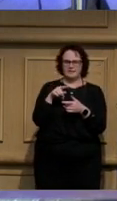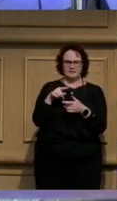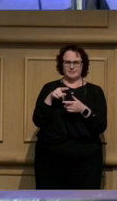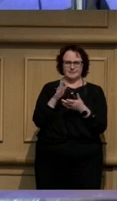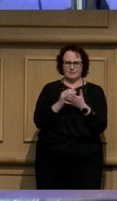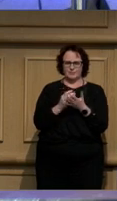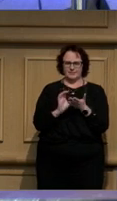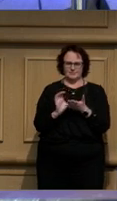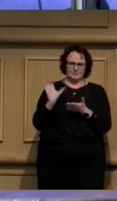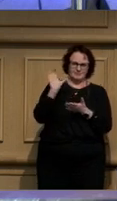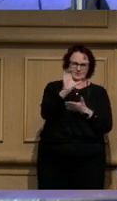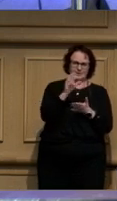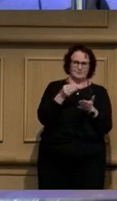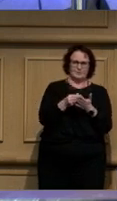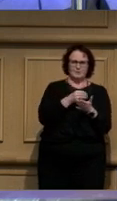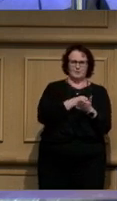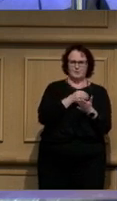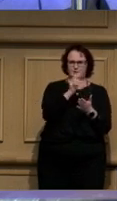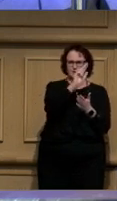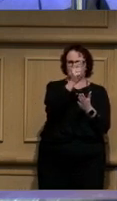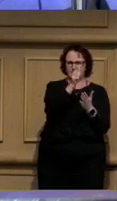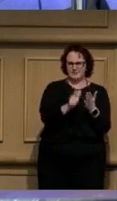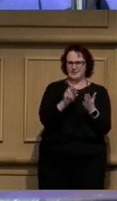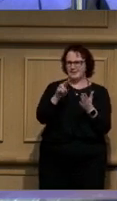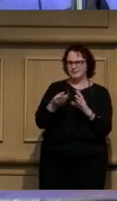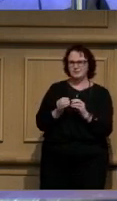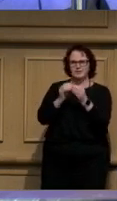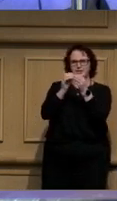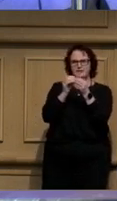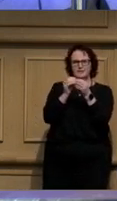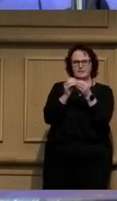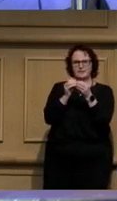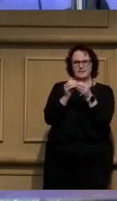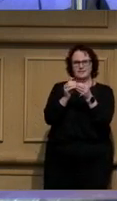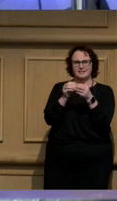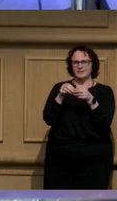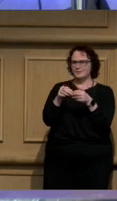to create or to do whatever they're doing, or not to create, to sit in a room, you know,